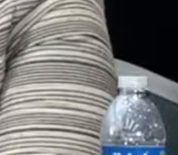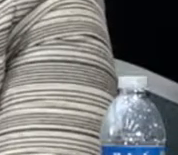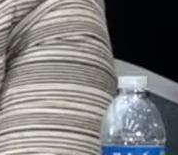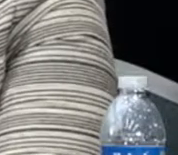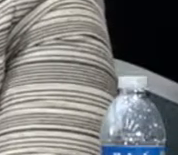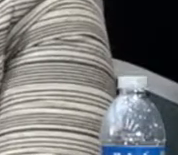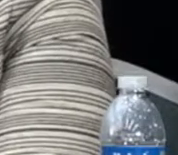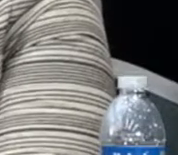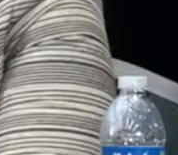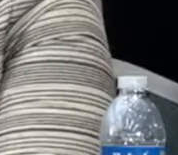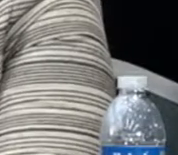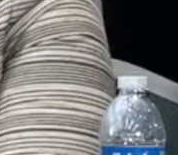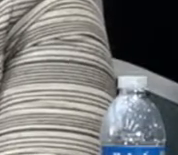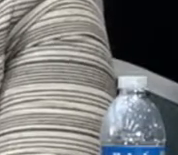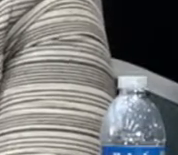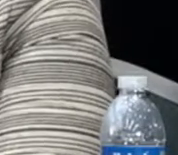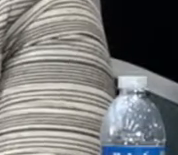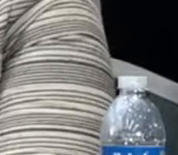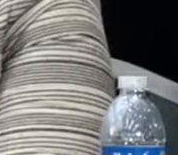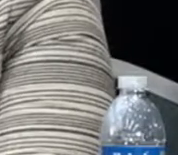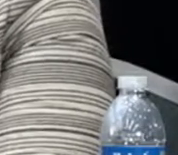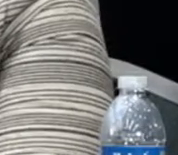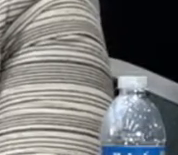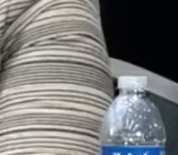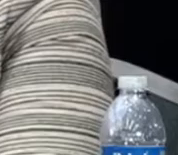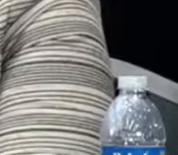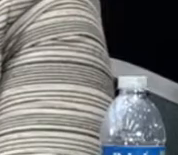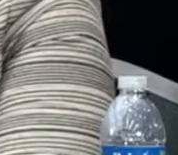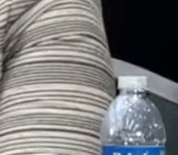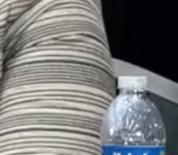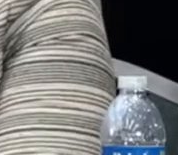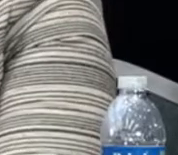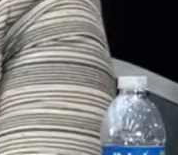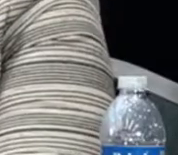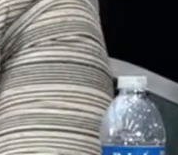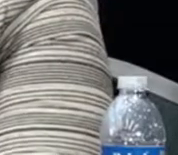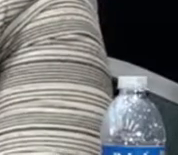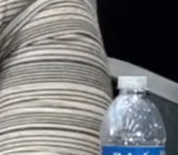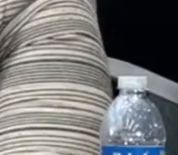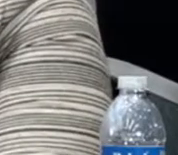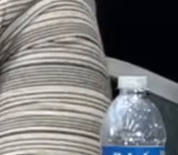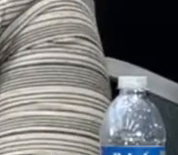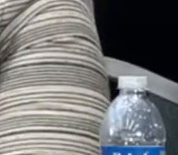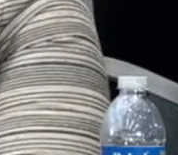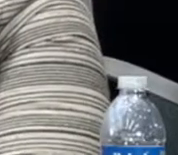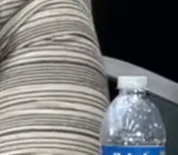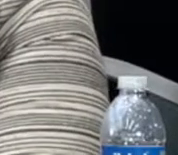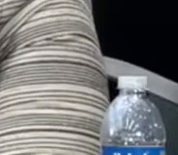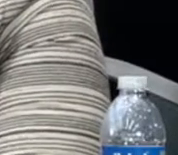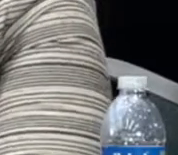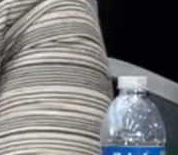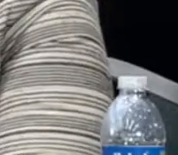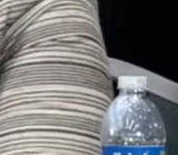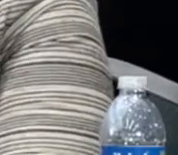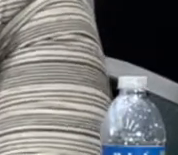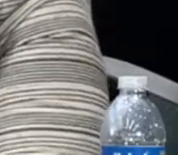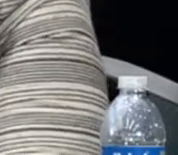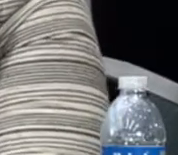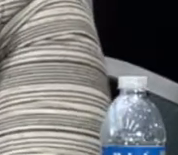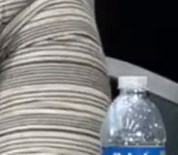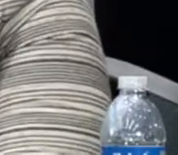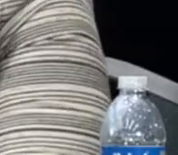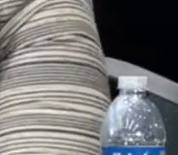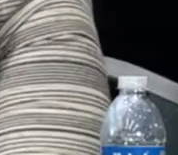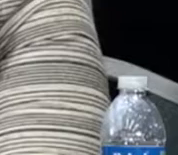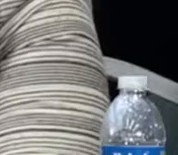the restrictions can be changed or if that money is not really available, I cannot give you an answer that